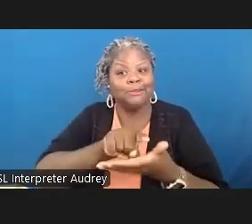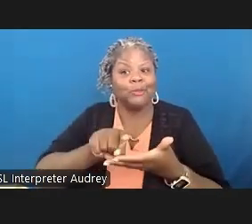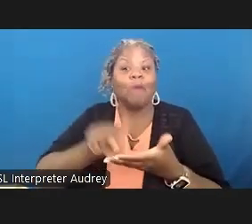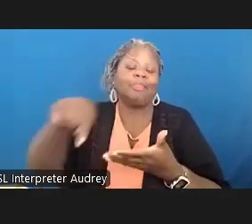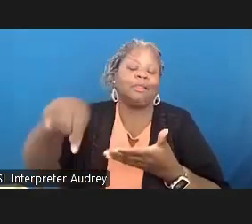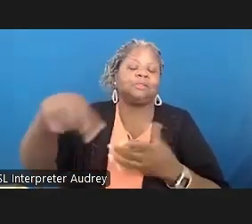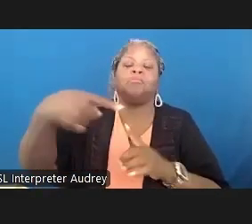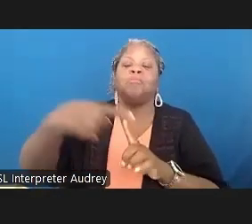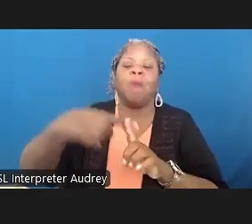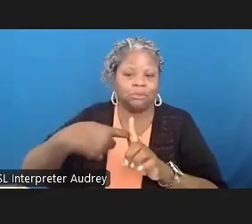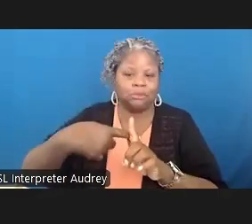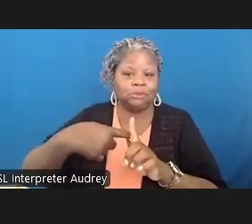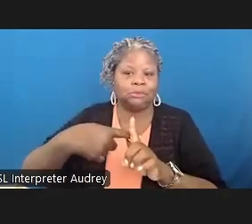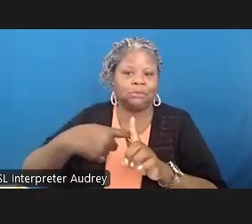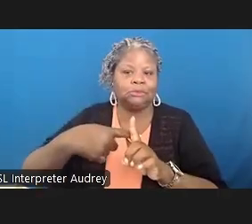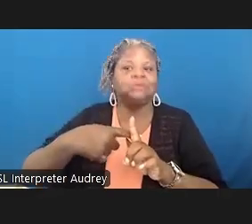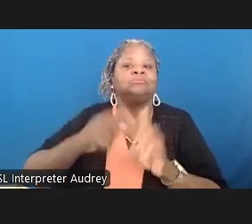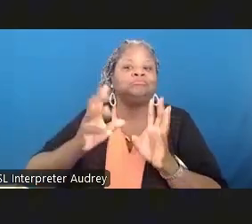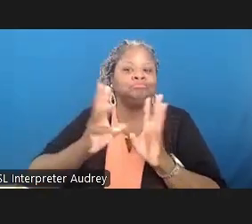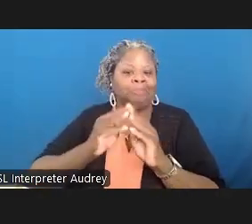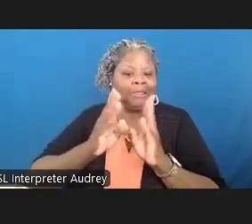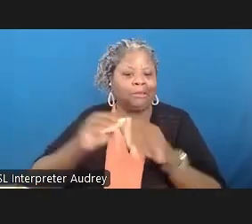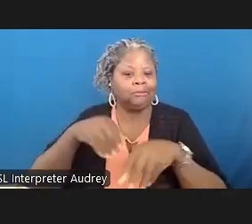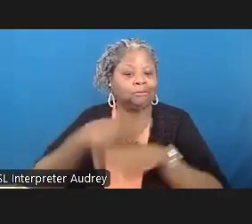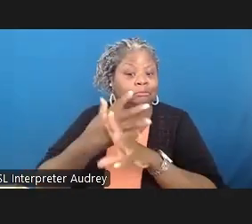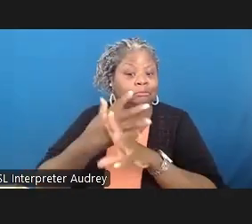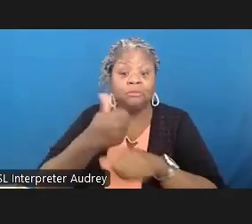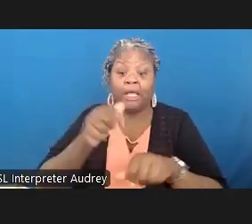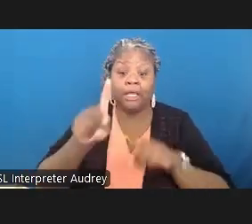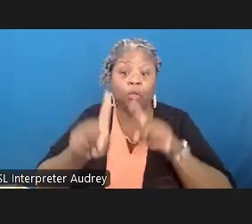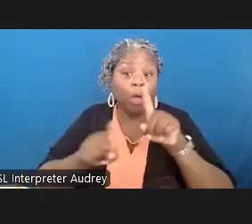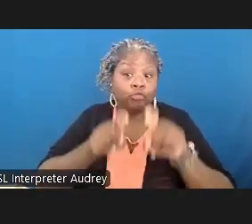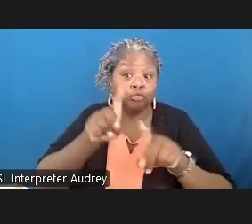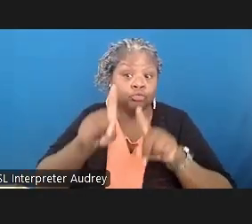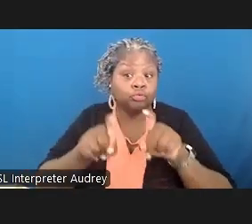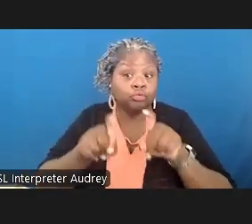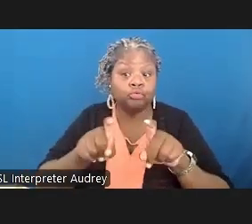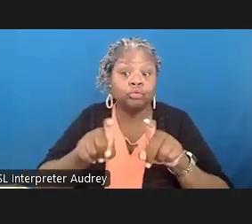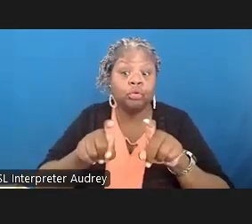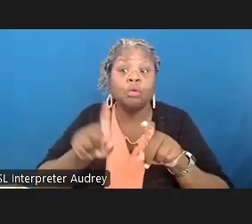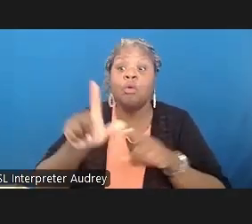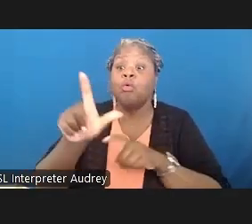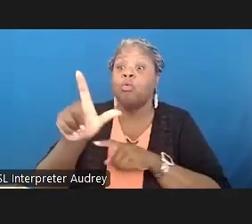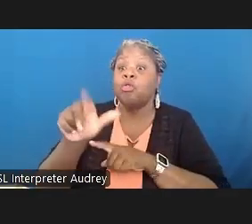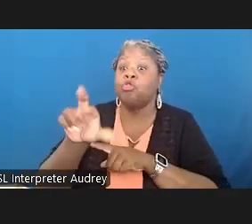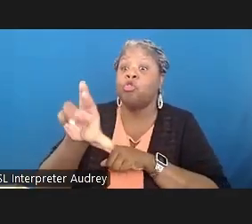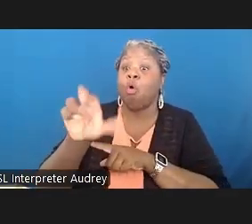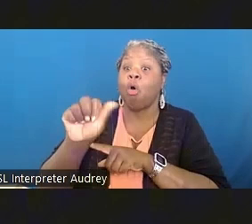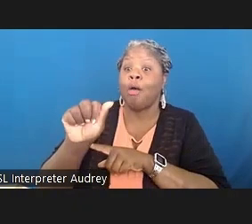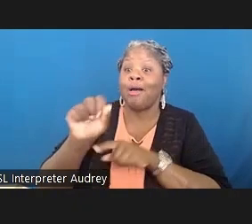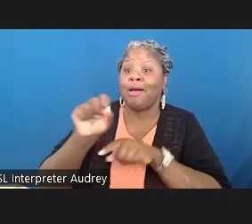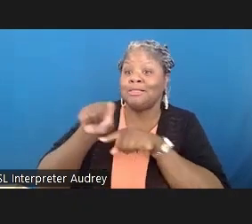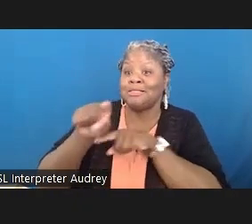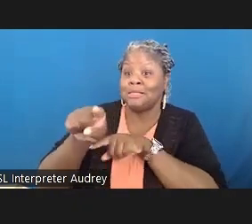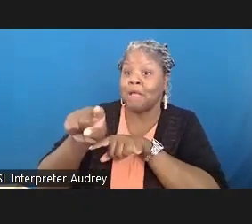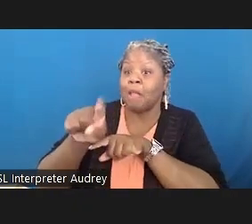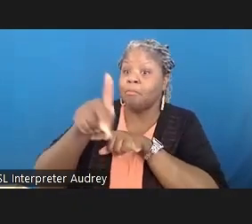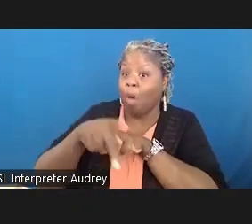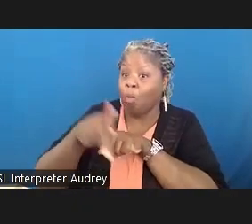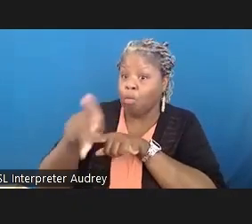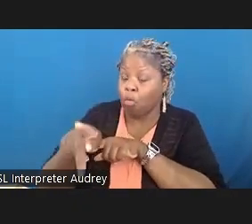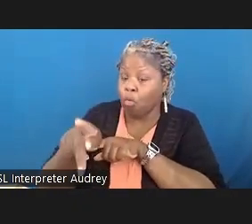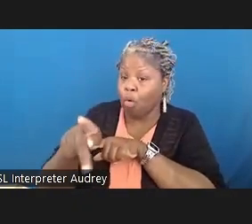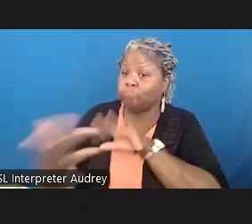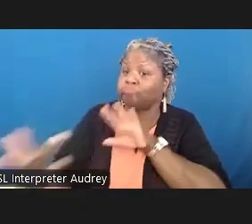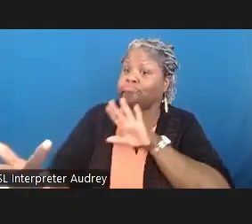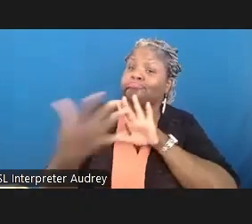month's webinar. If you have any questions, when Laura sends out the PowerPoint, please feel free to